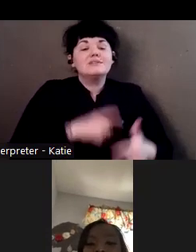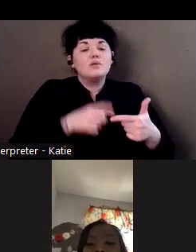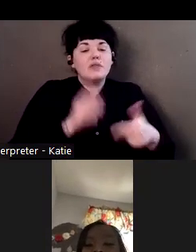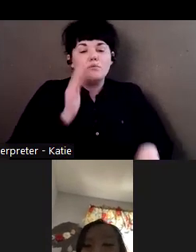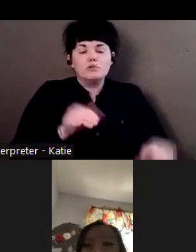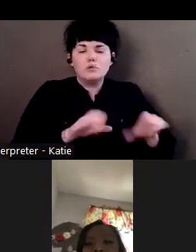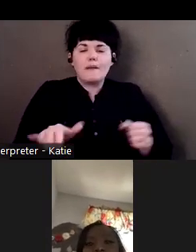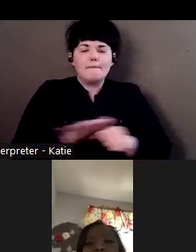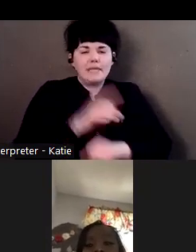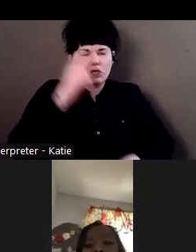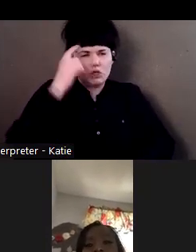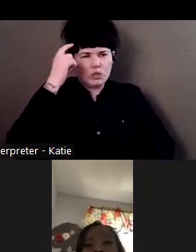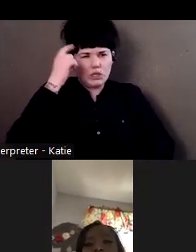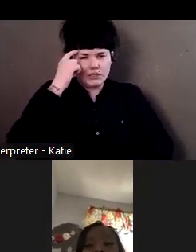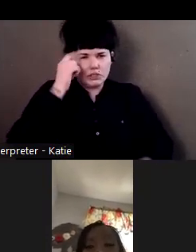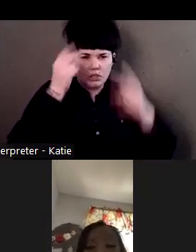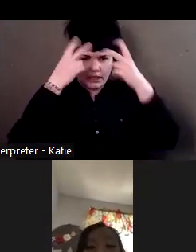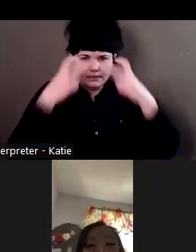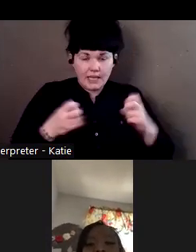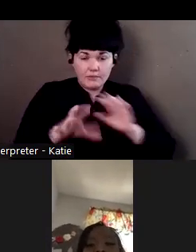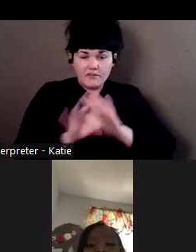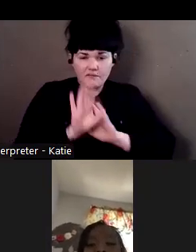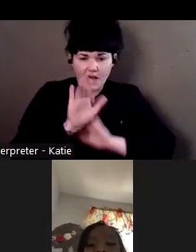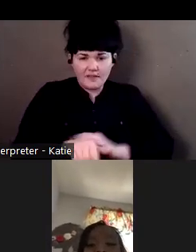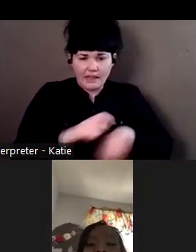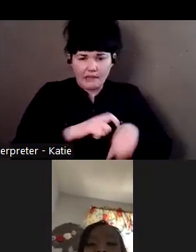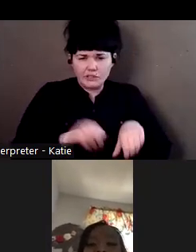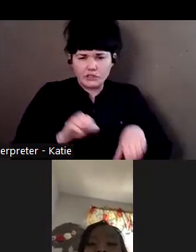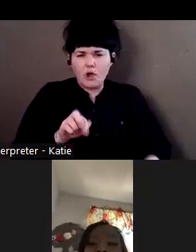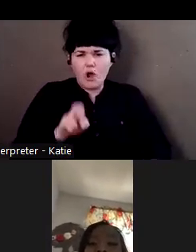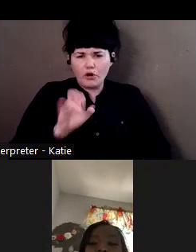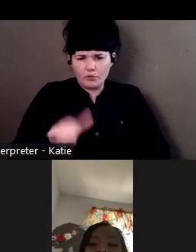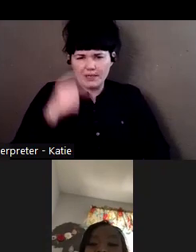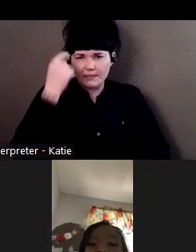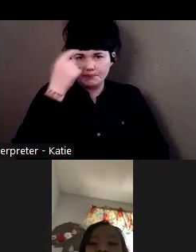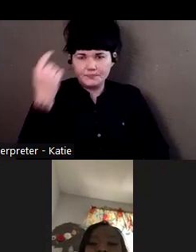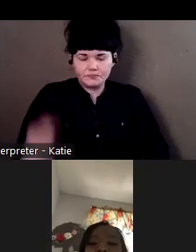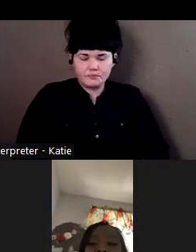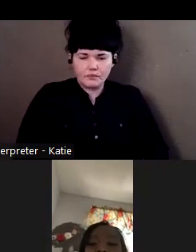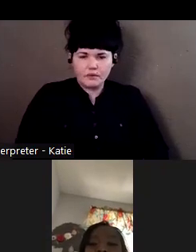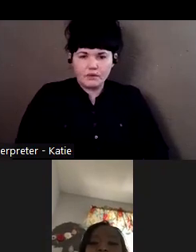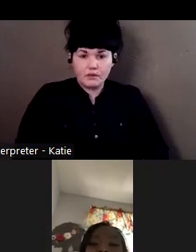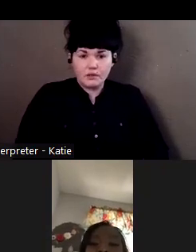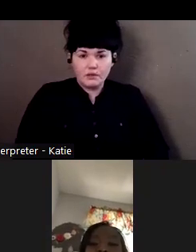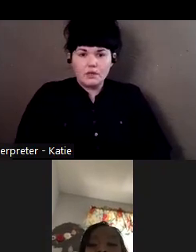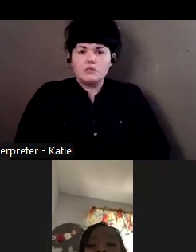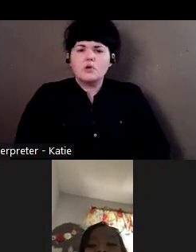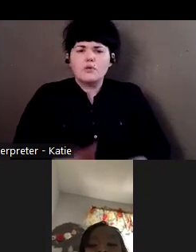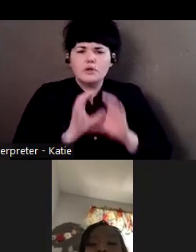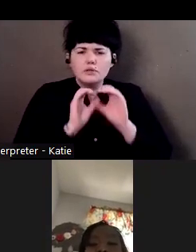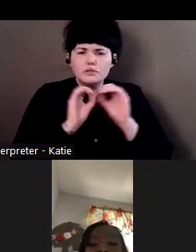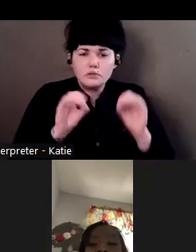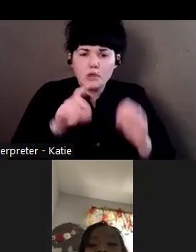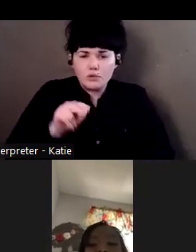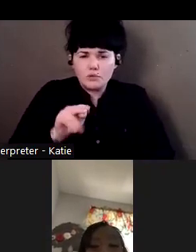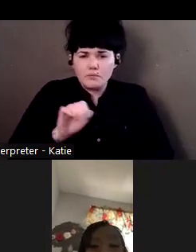localize that exact lesion or artery that the stroke is in. So a lot of people know like the stroke acronym or mnemonic FAST, which stands for